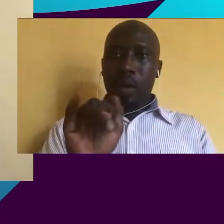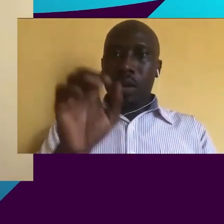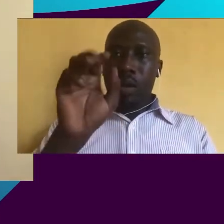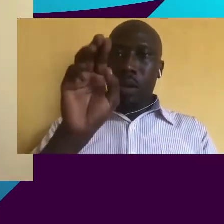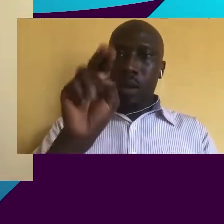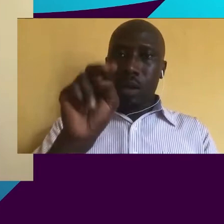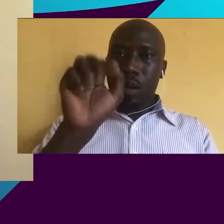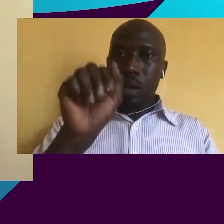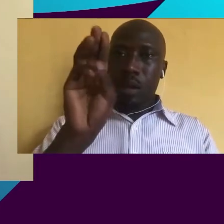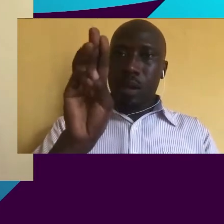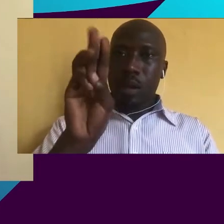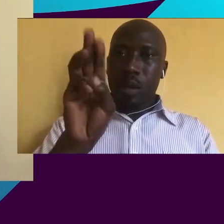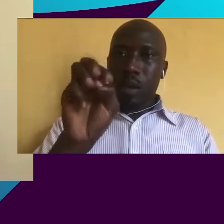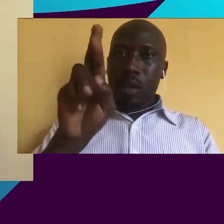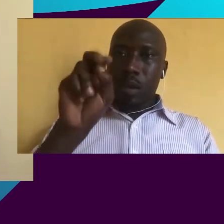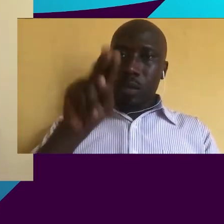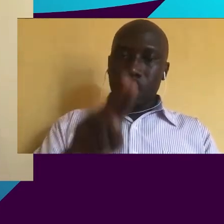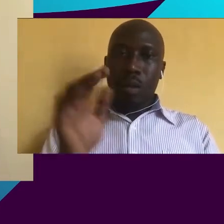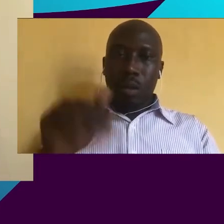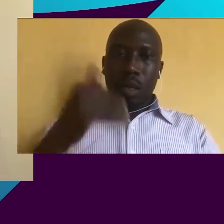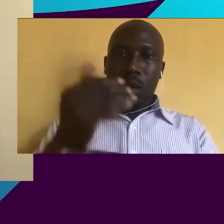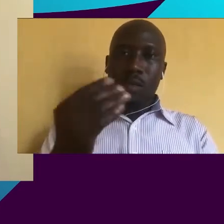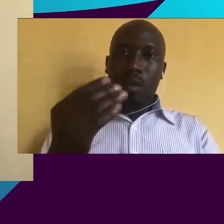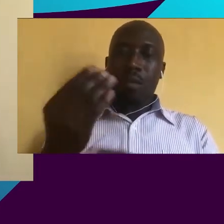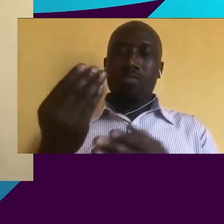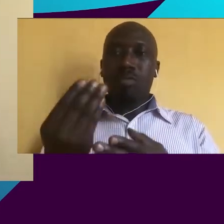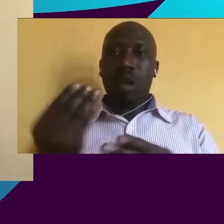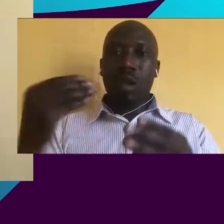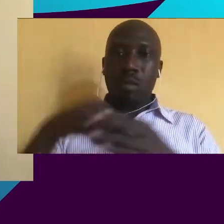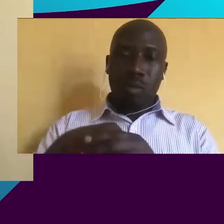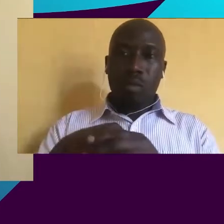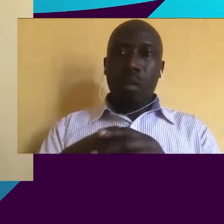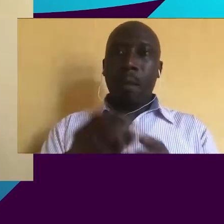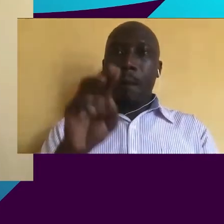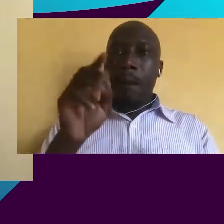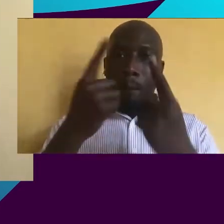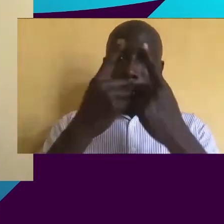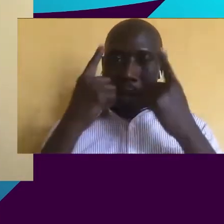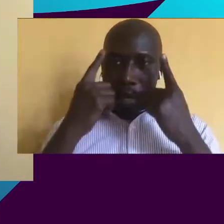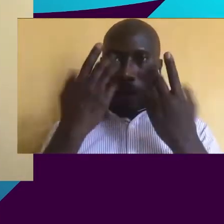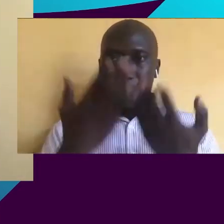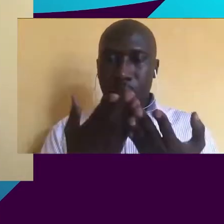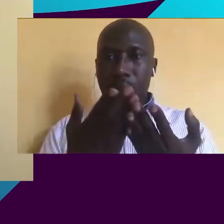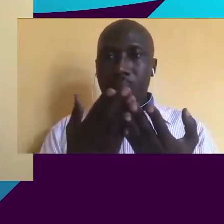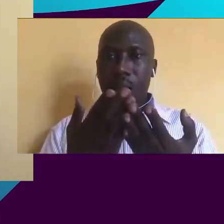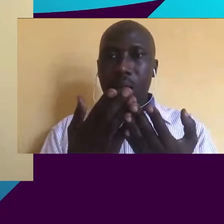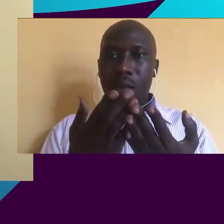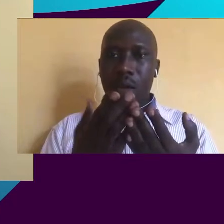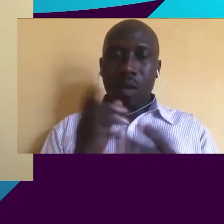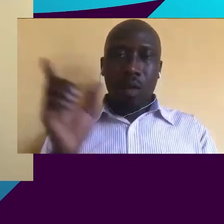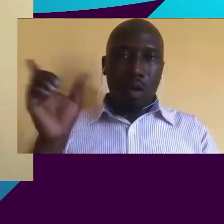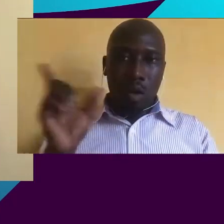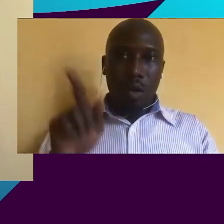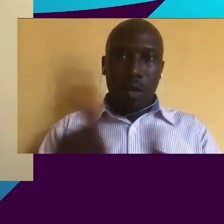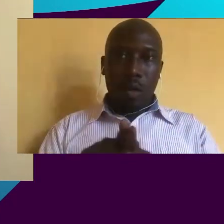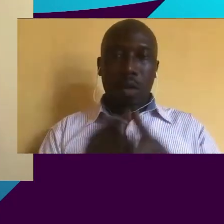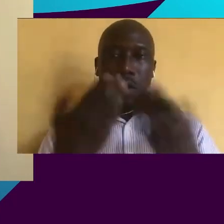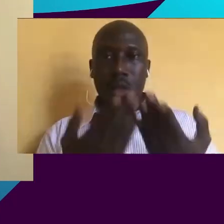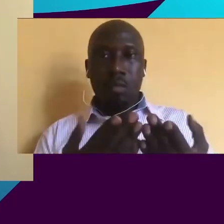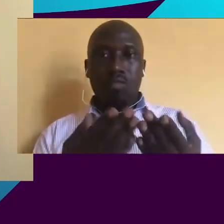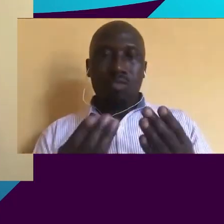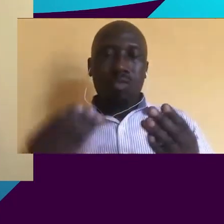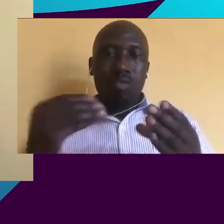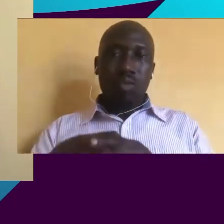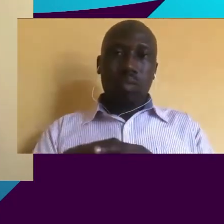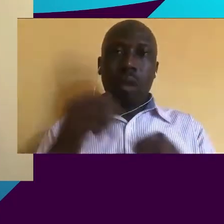Later, I joined Makerere Shimak. After Makerere, I joined Gafford Girls Football